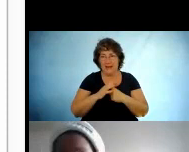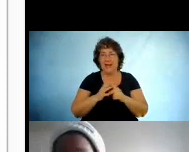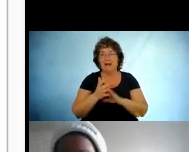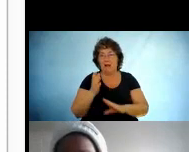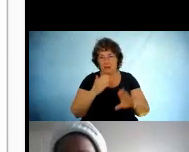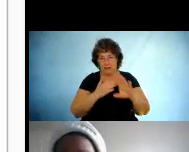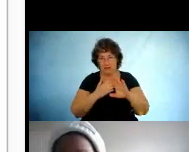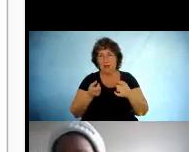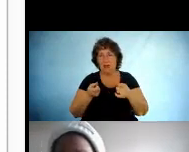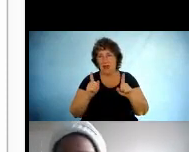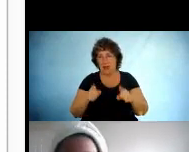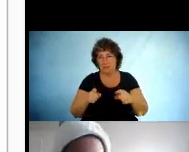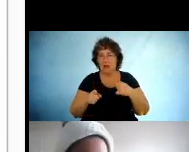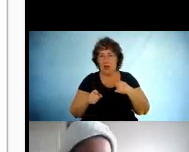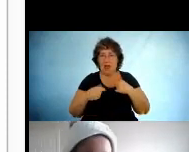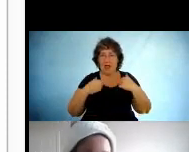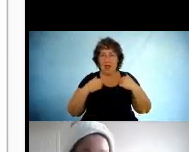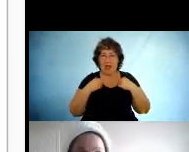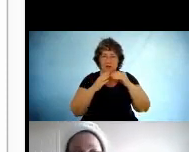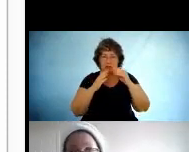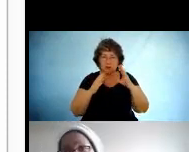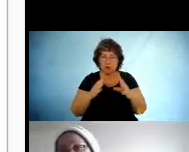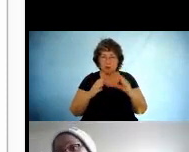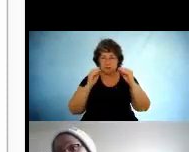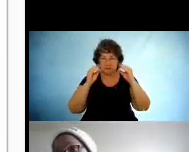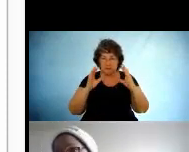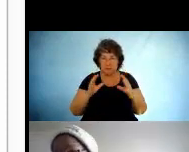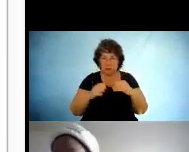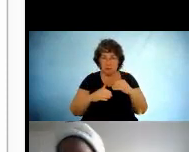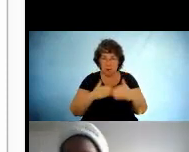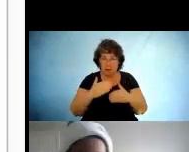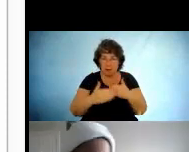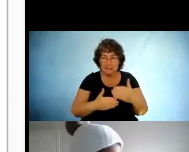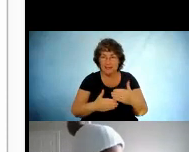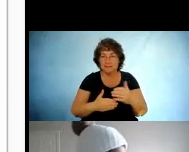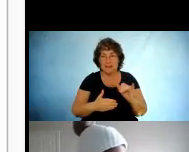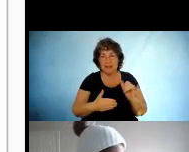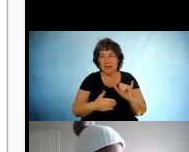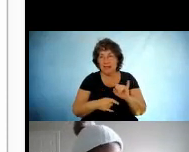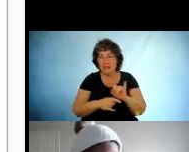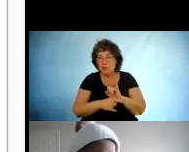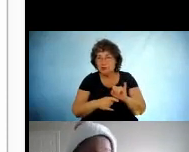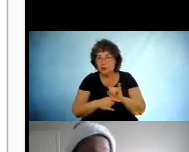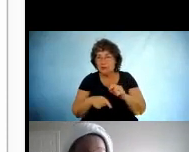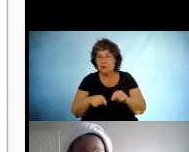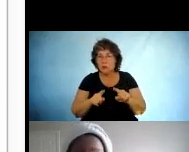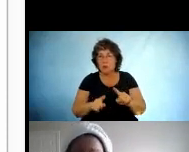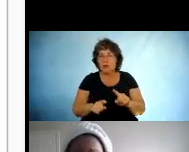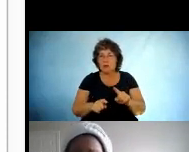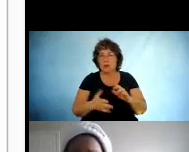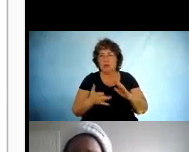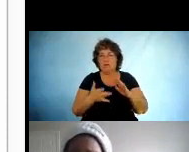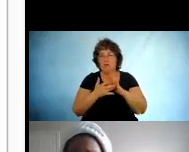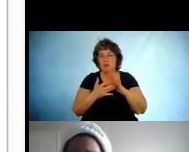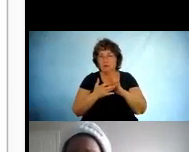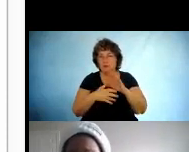this student teaching process, internship sort of freshman year, and it was a whole lot of othering because I had